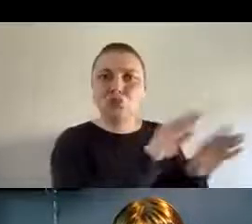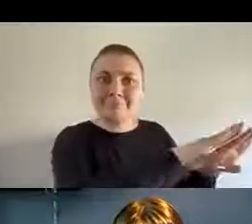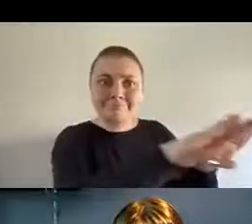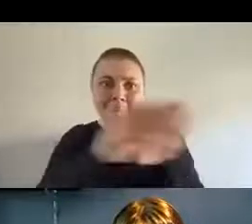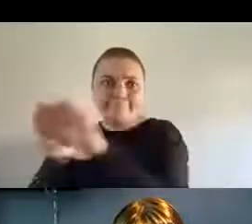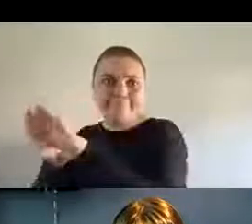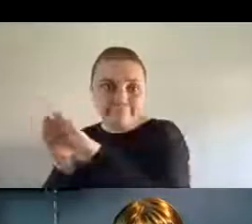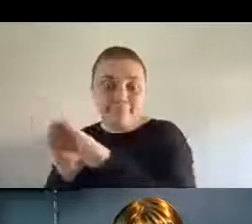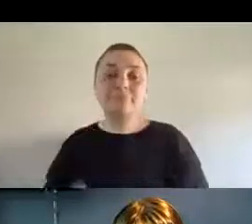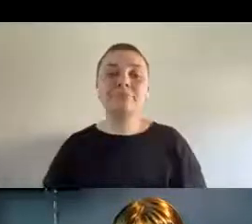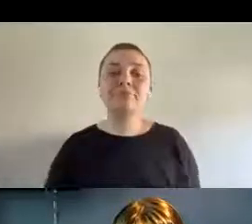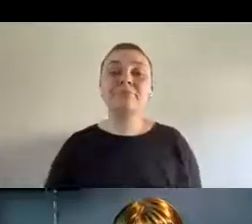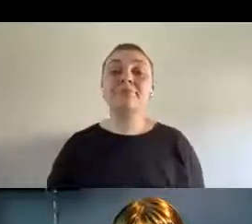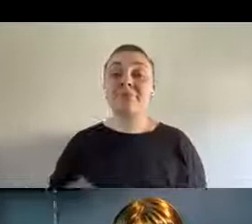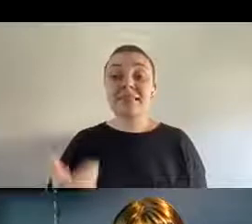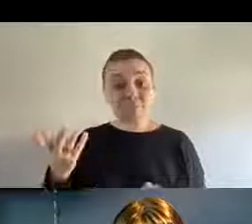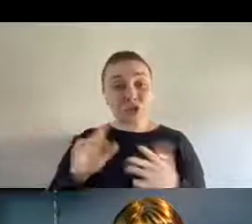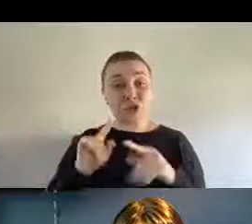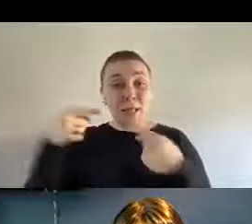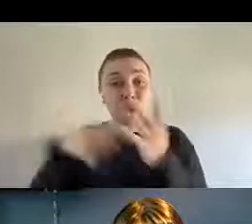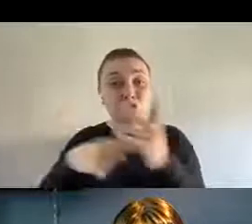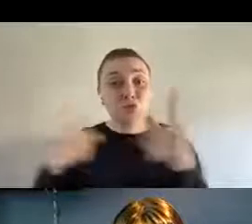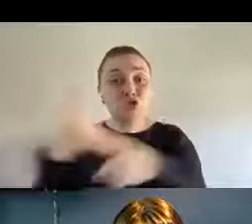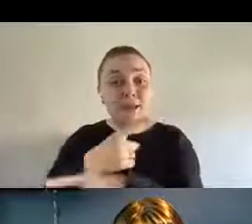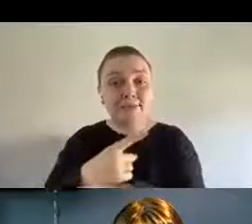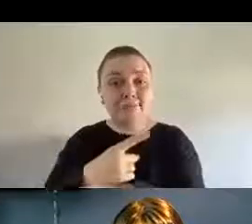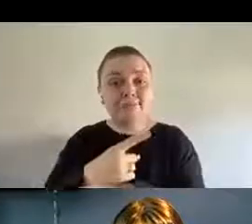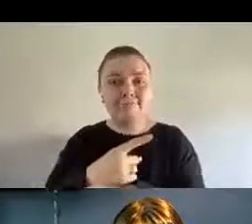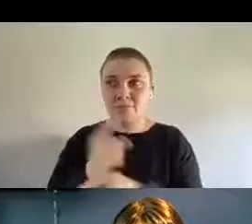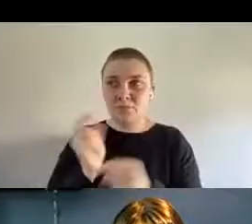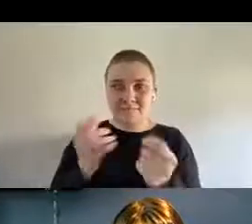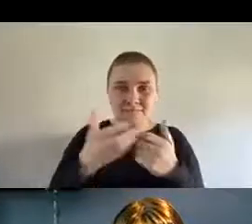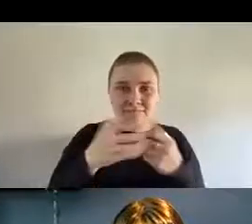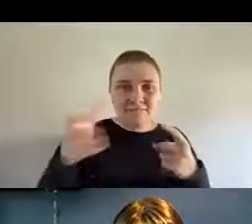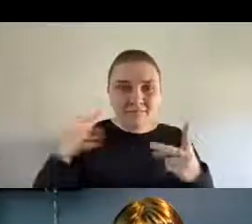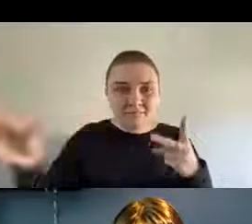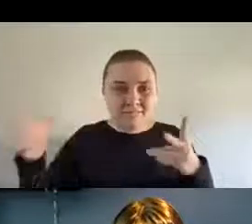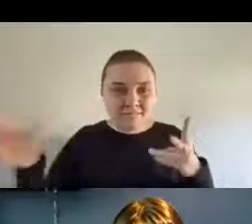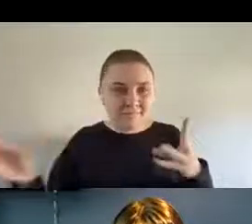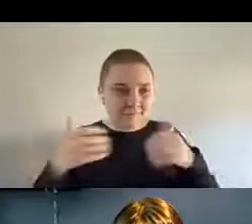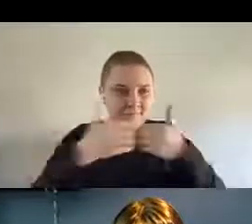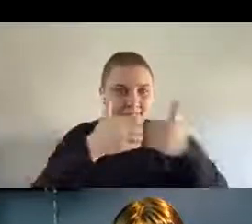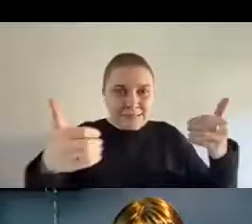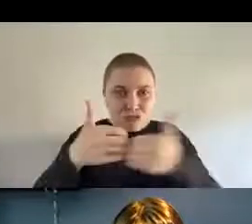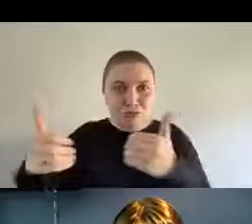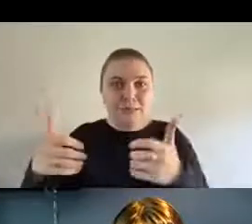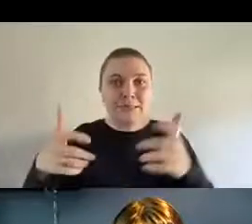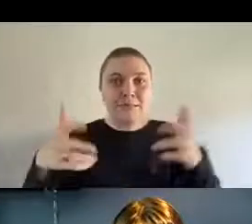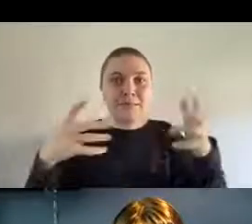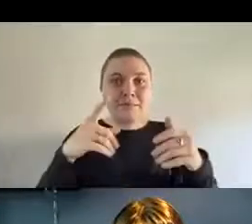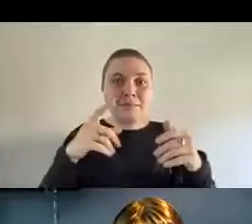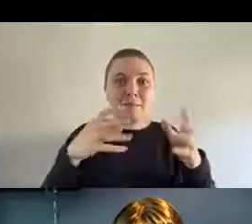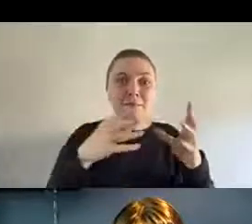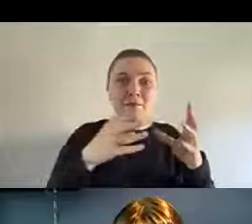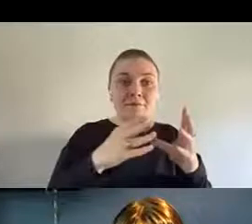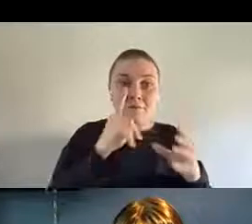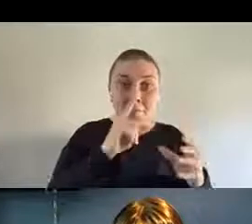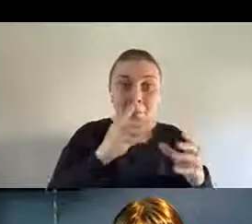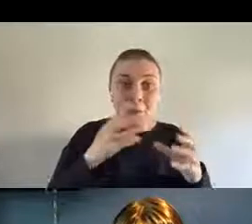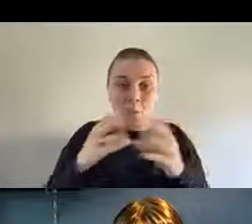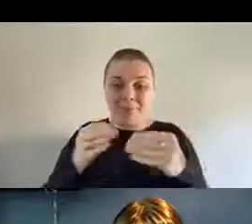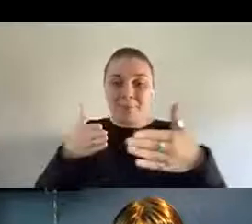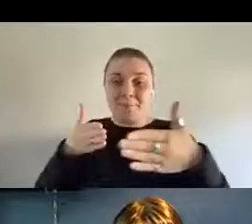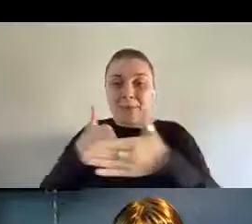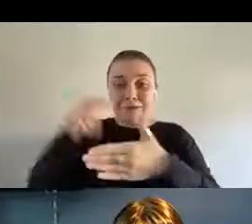is about challenging to change the distinctions that are created among people by barriers and